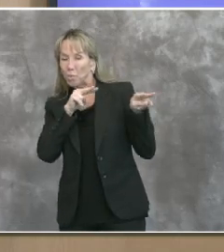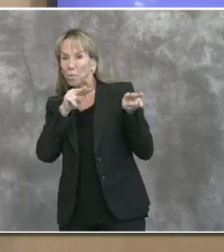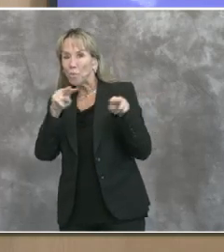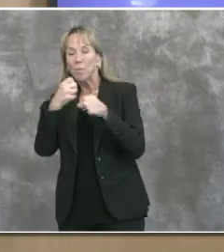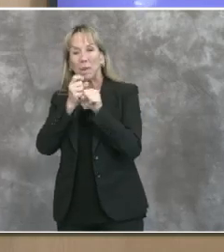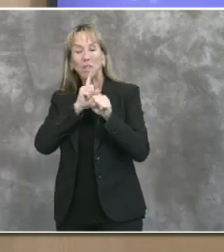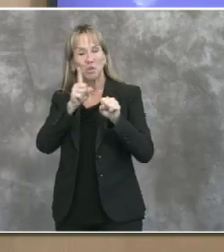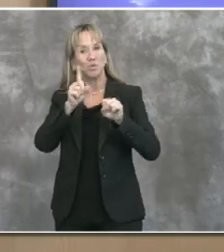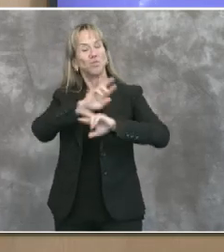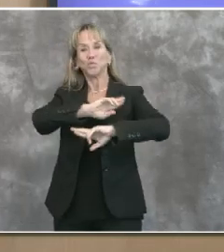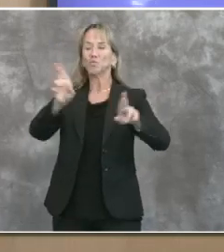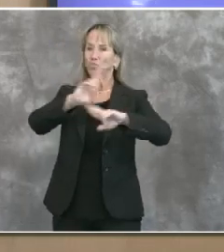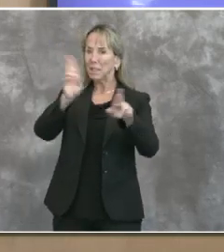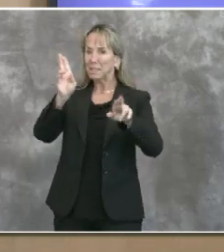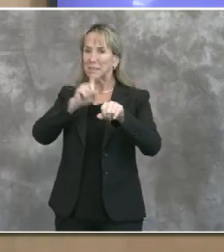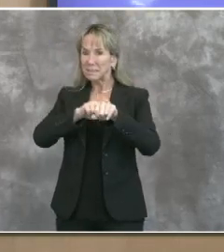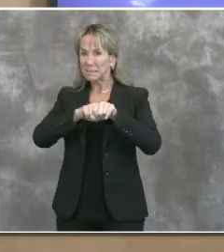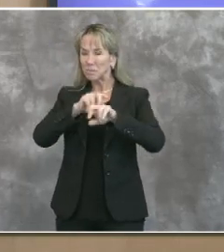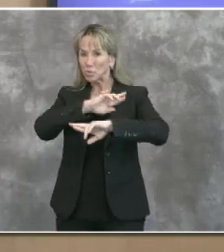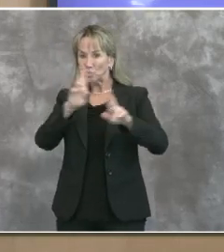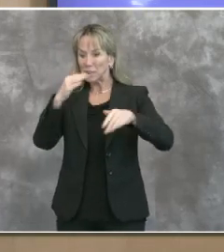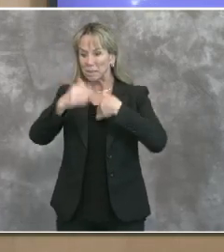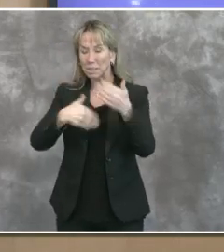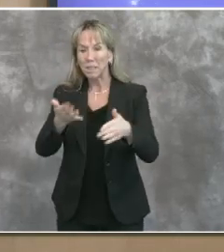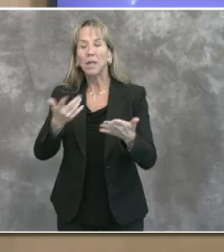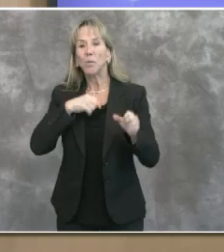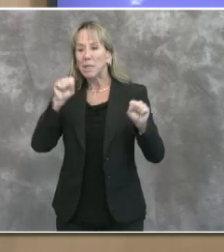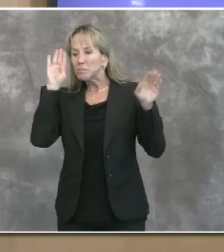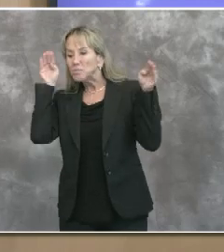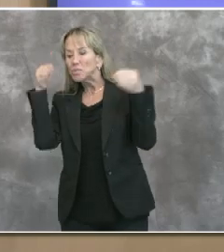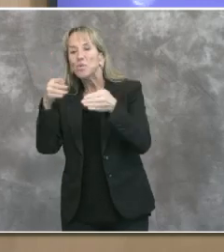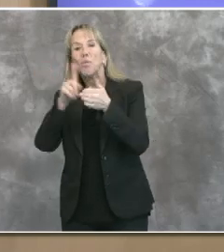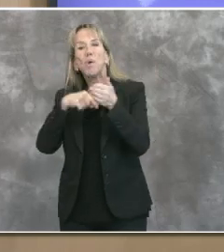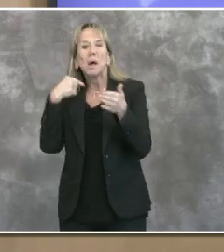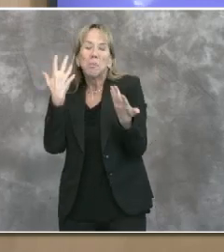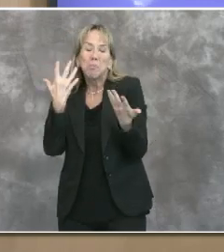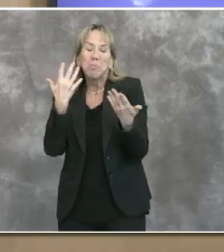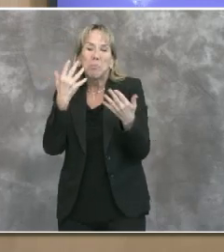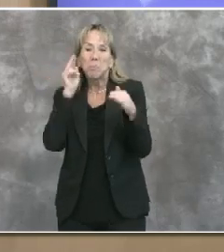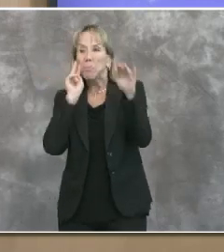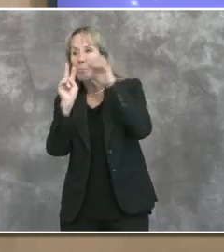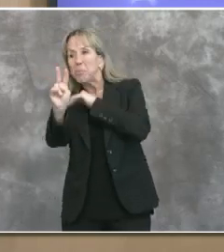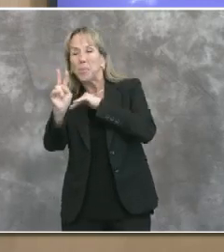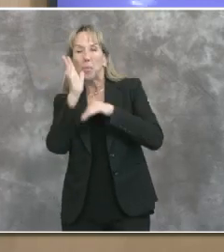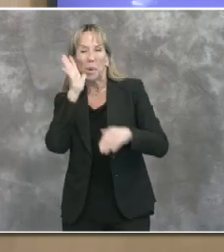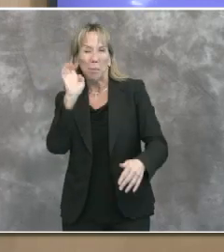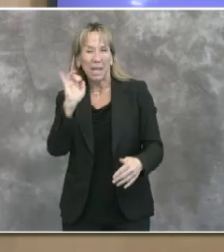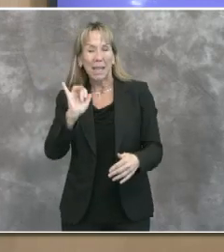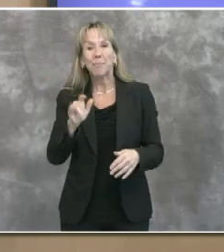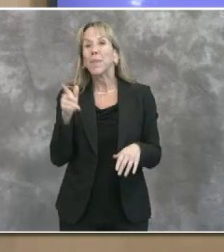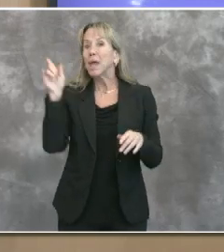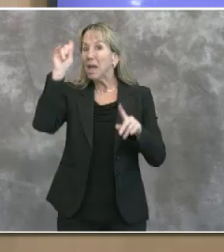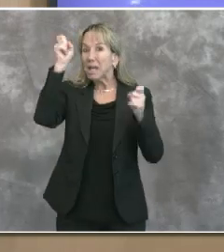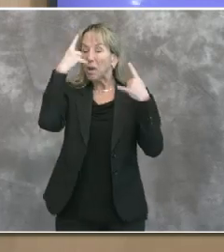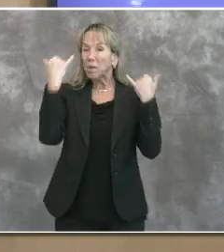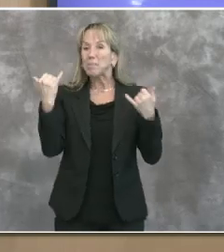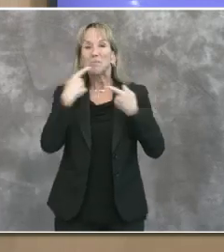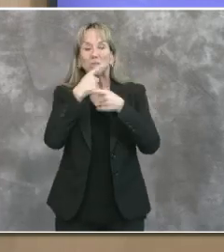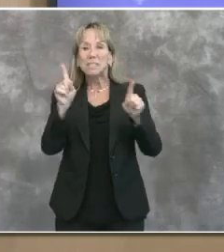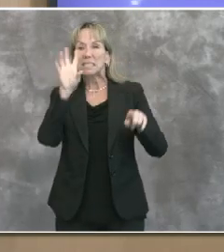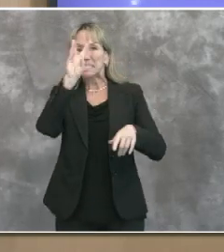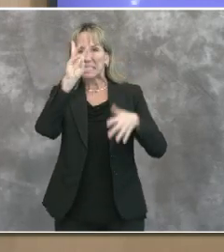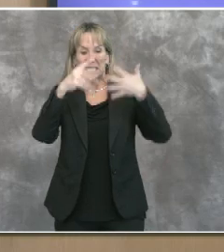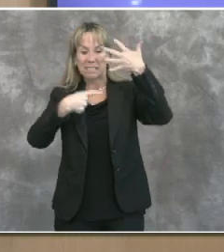a solid area to begin to focus on what the future might look like. I want to walk through the 6 areas that the governor outlined